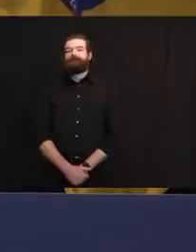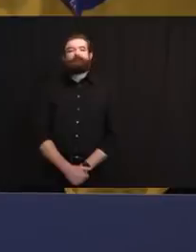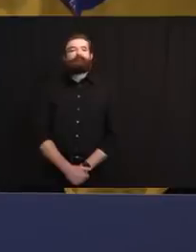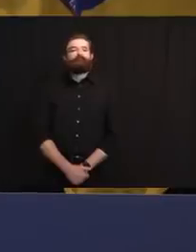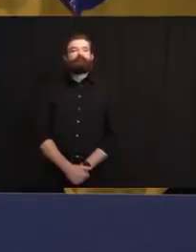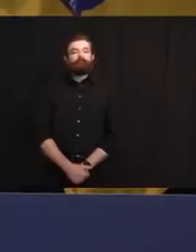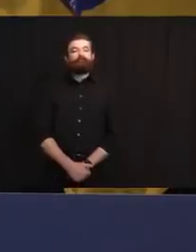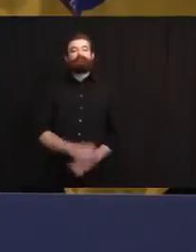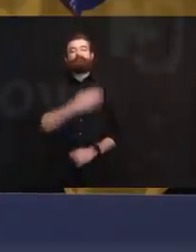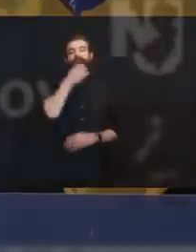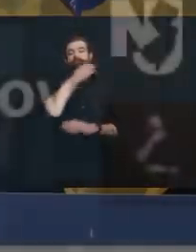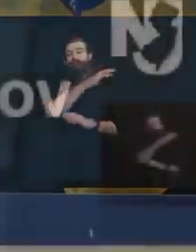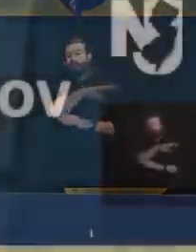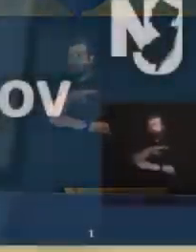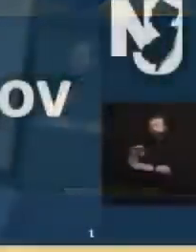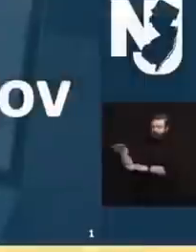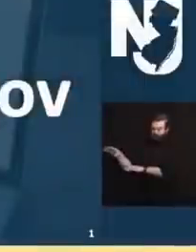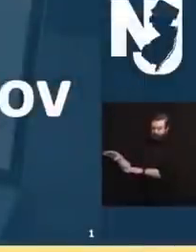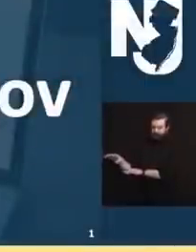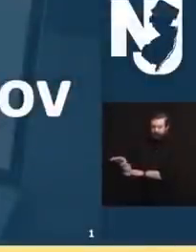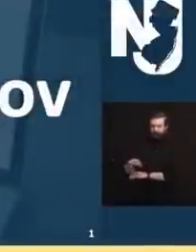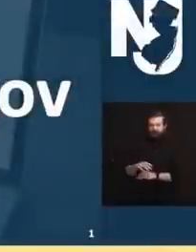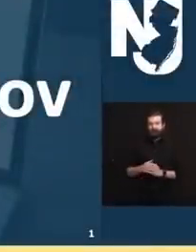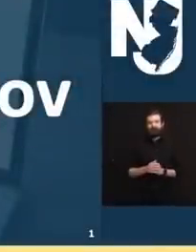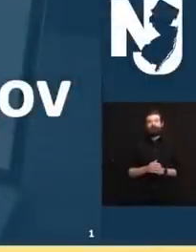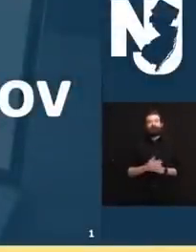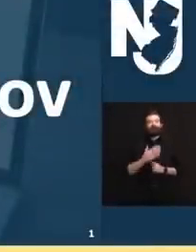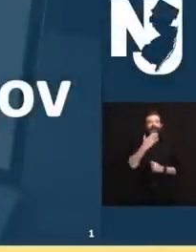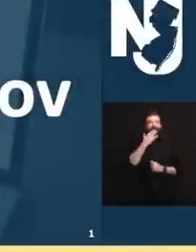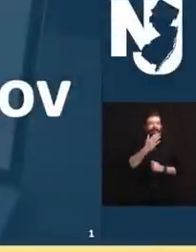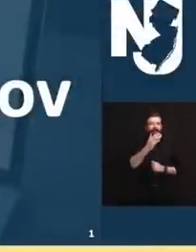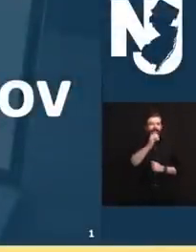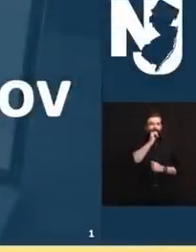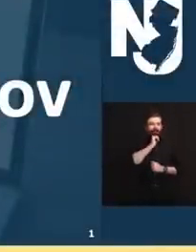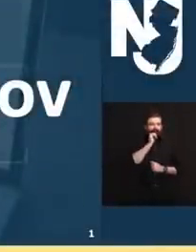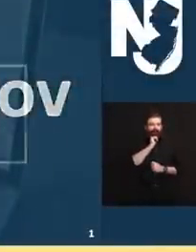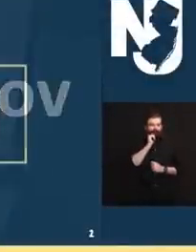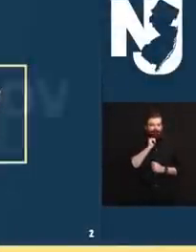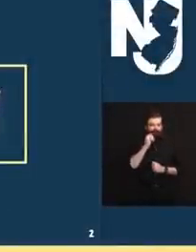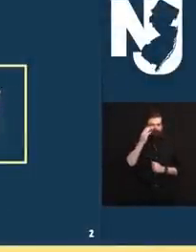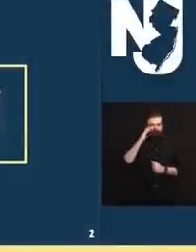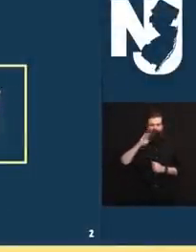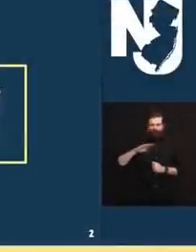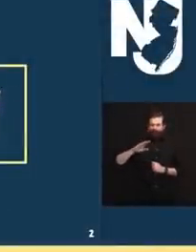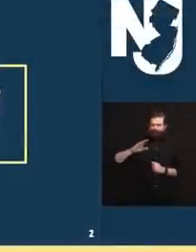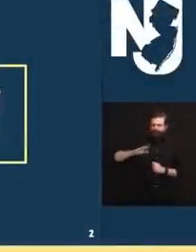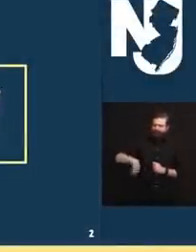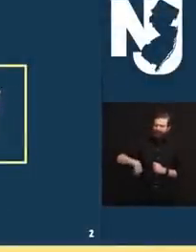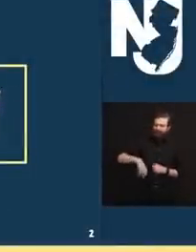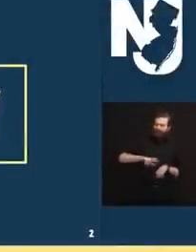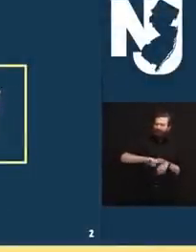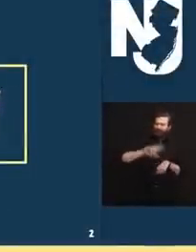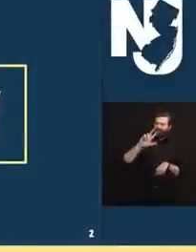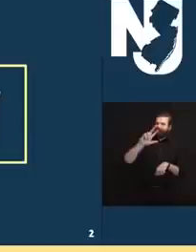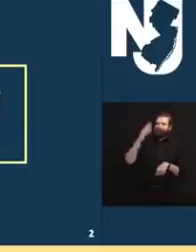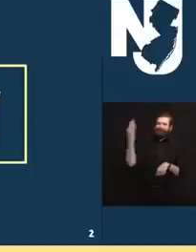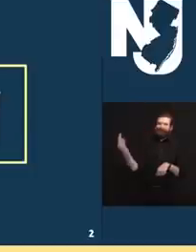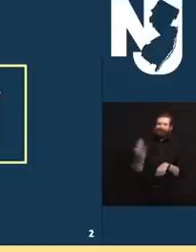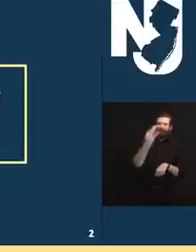Good afternoon, everyone, and thank you for sticking around later than usual on a Friday. Before we go farther, there you